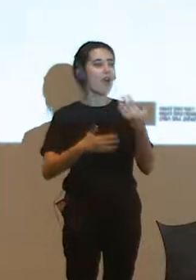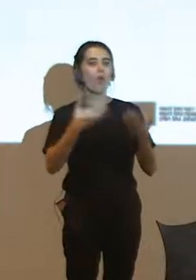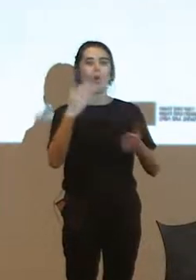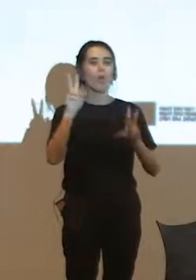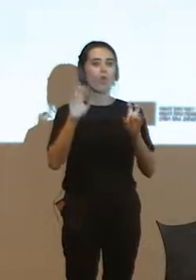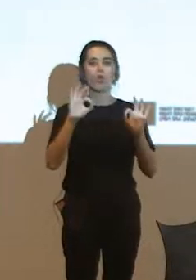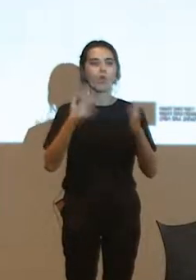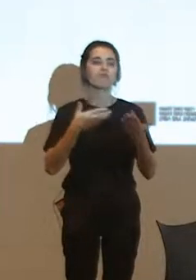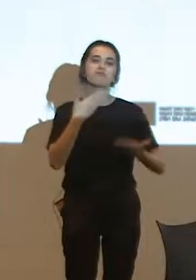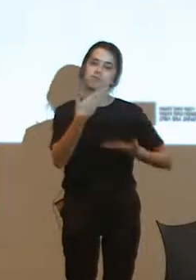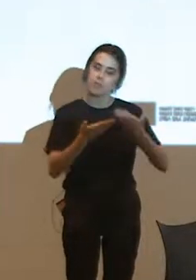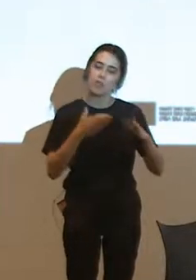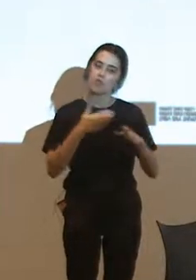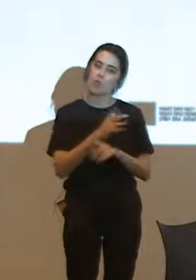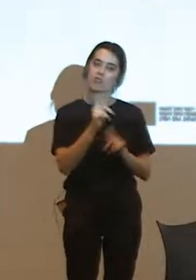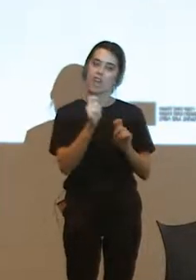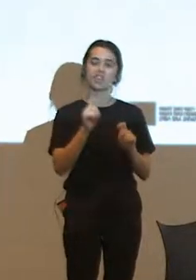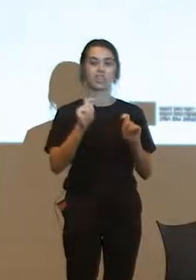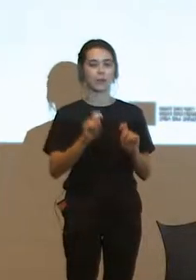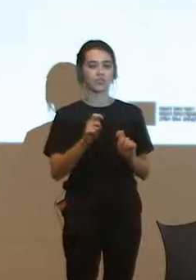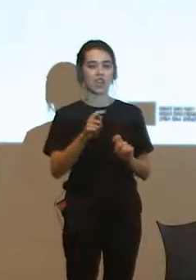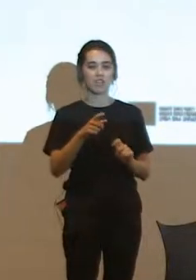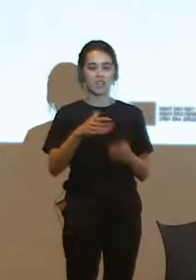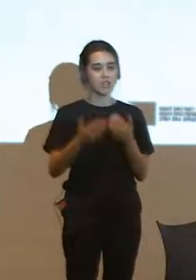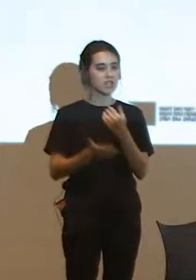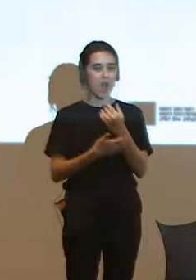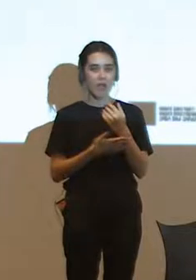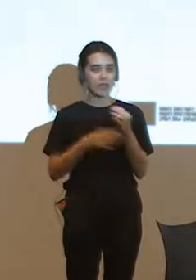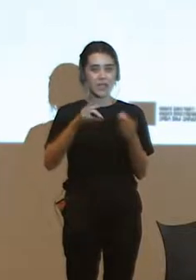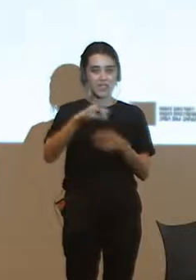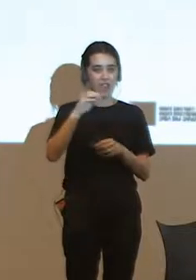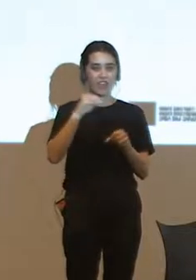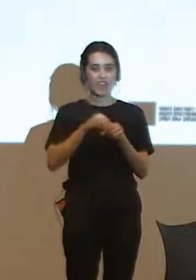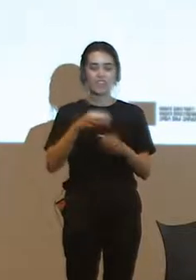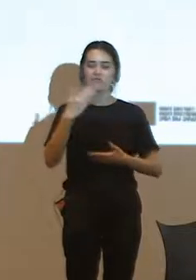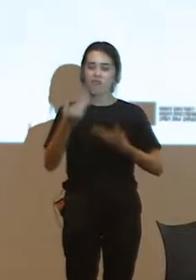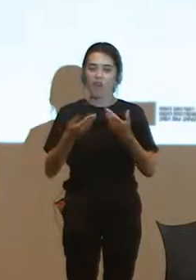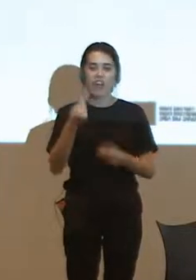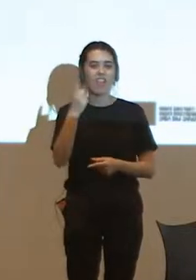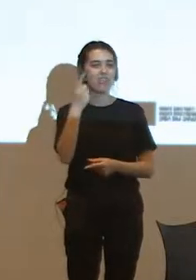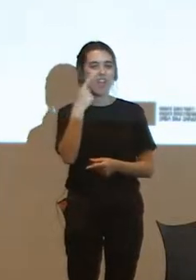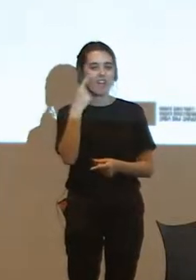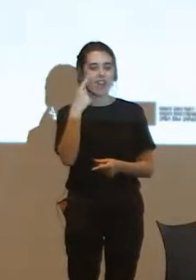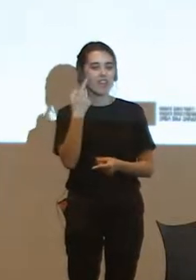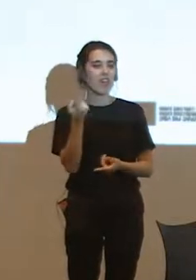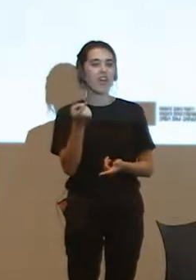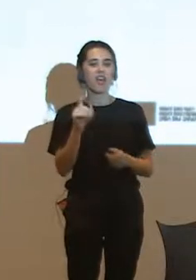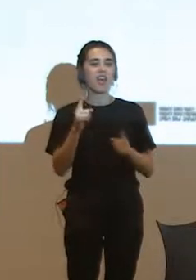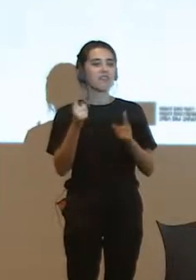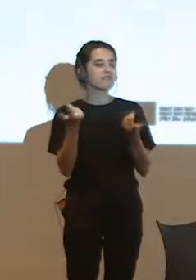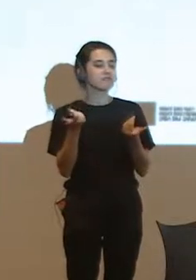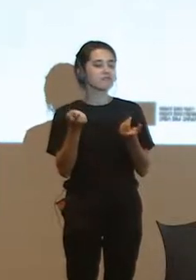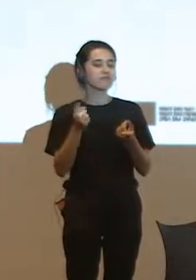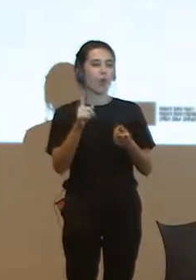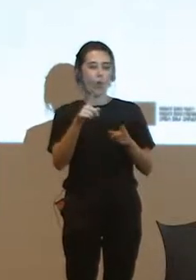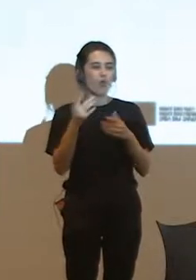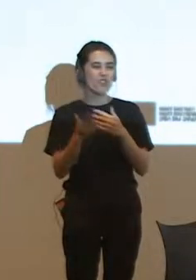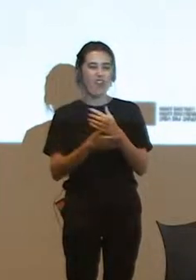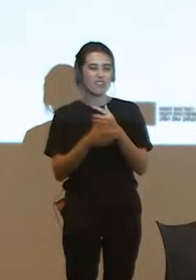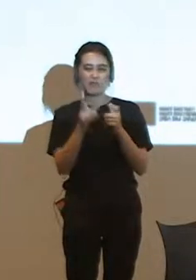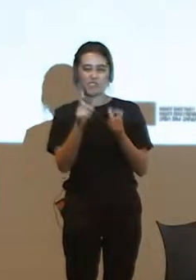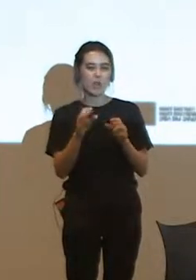if we do it if we hold the government accountable why does it help everybody if you represent asylum seekers who have